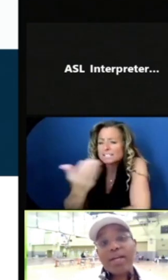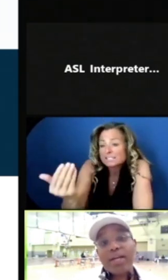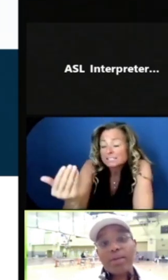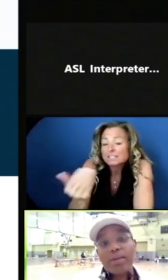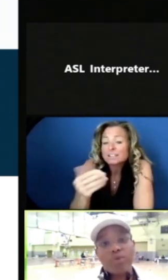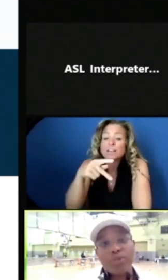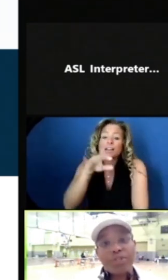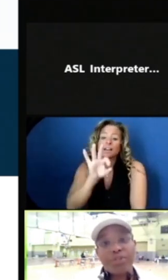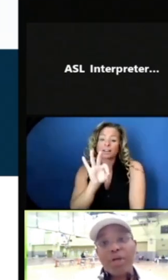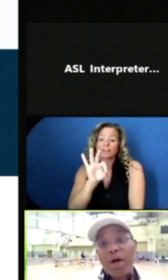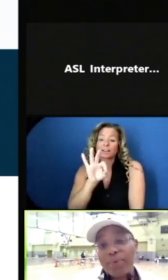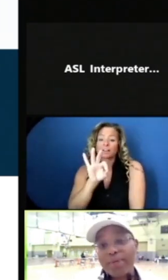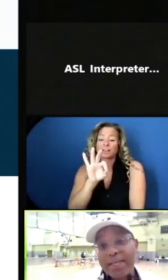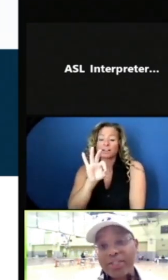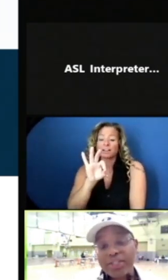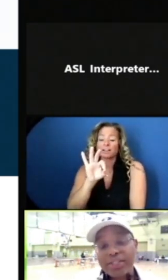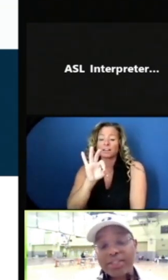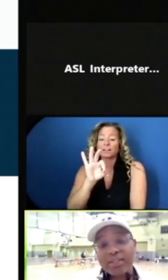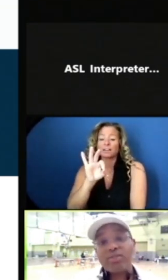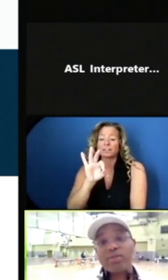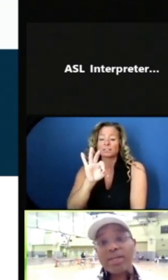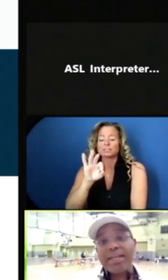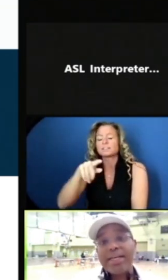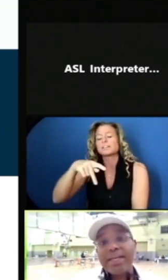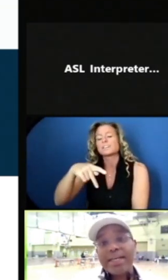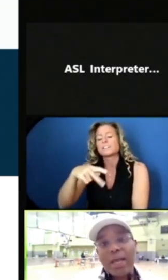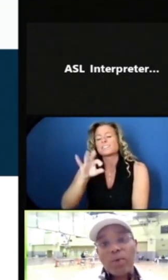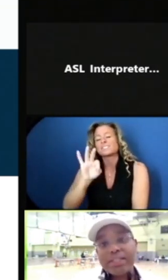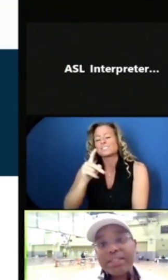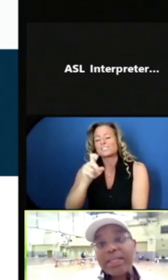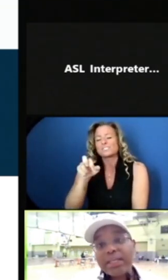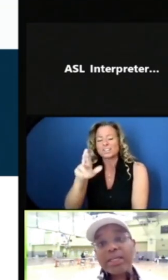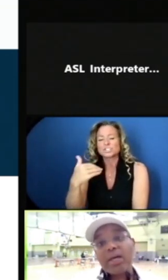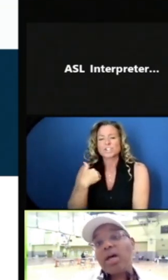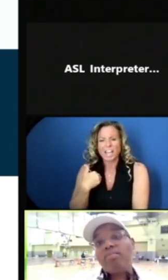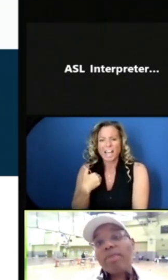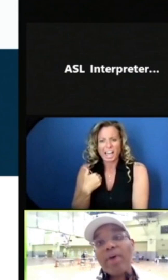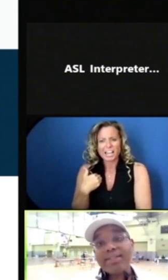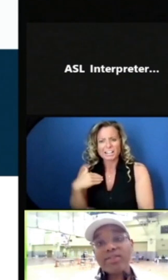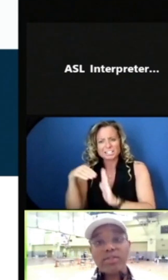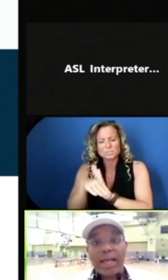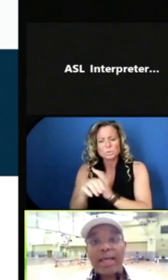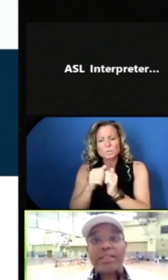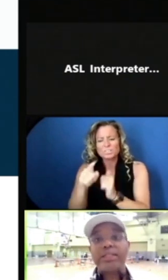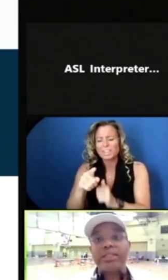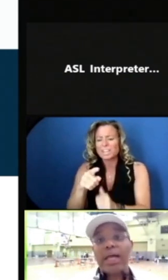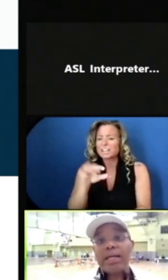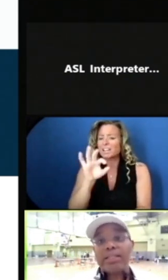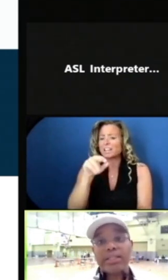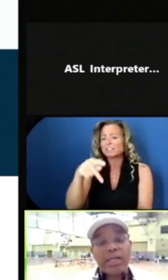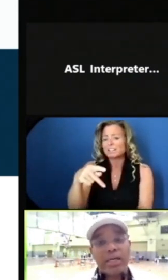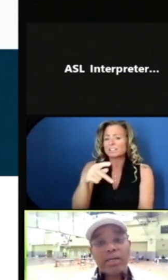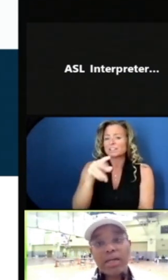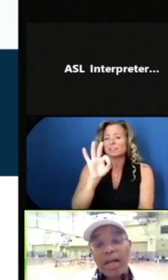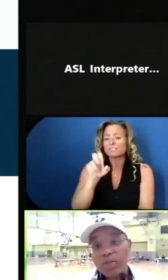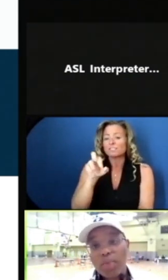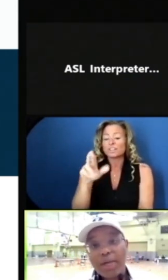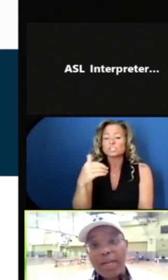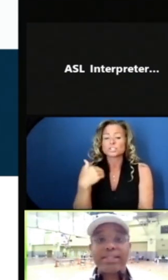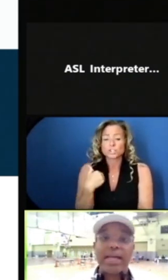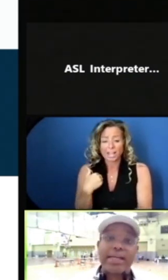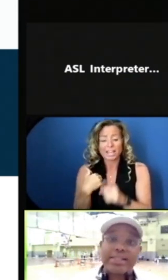Pfizer had obtained emergency use authorization in this country, and we had seen Pfizer land at